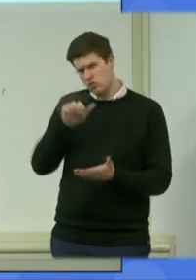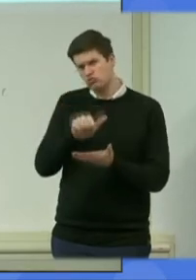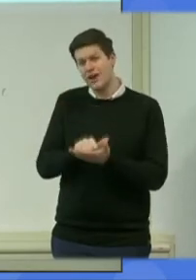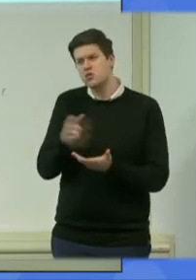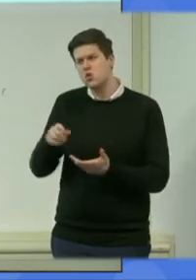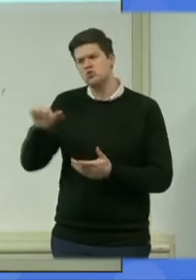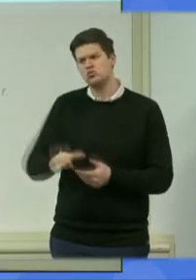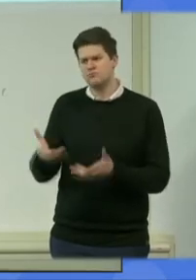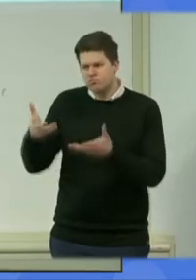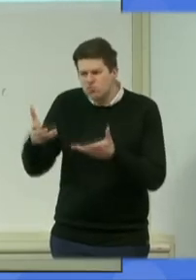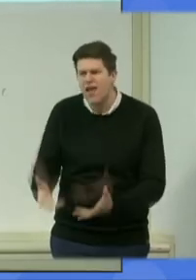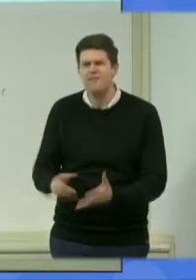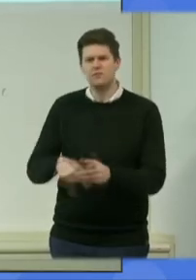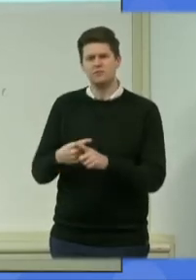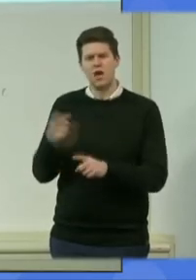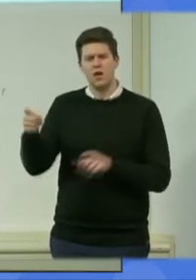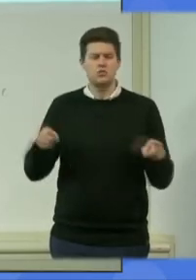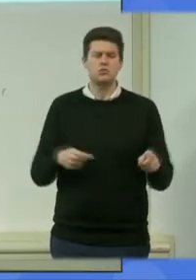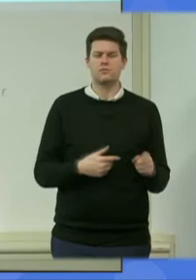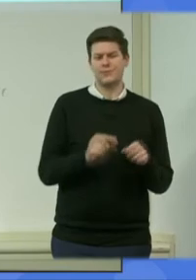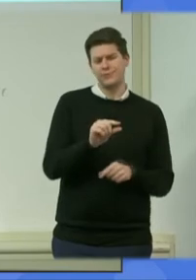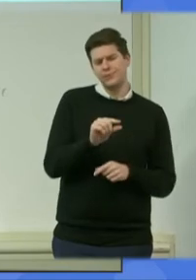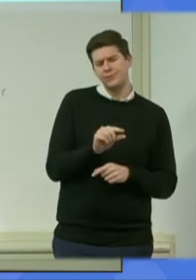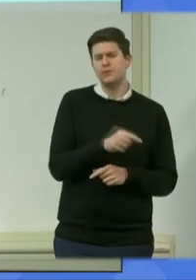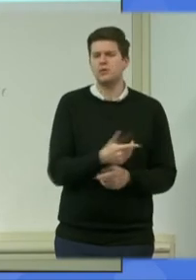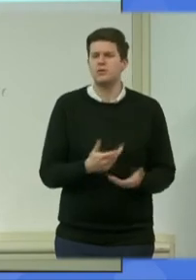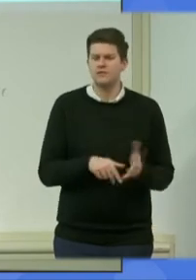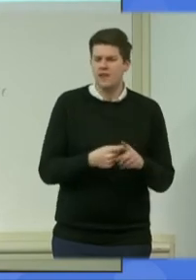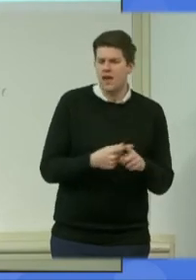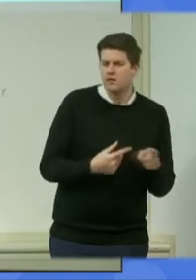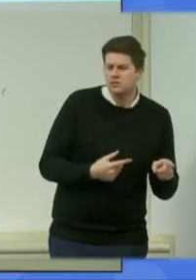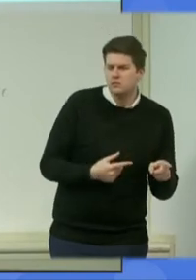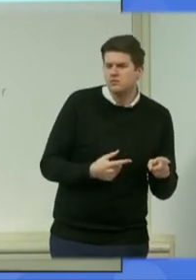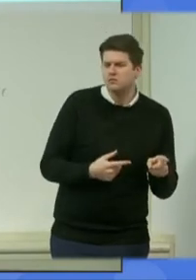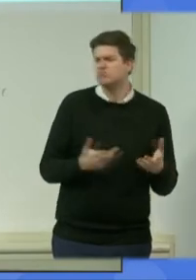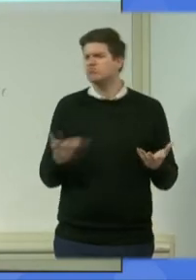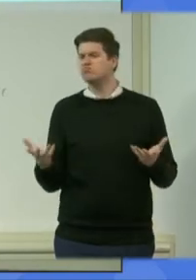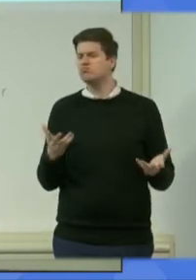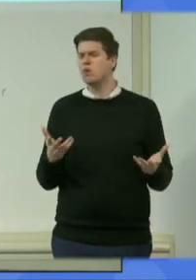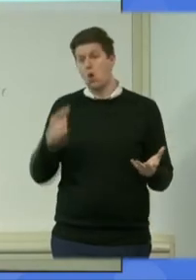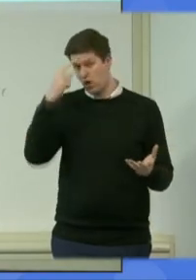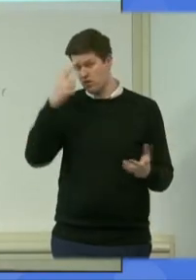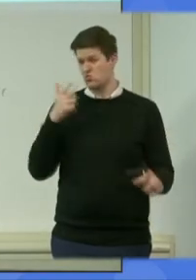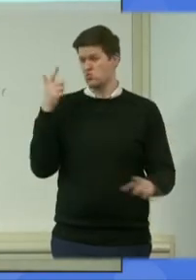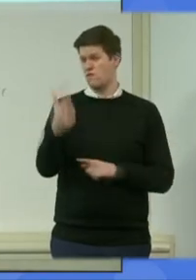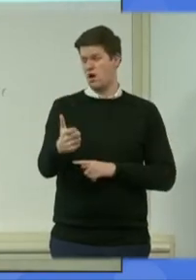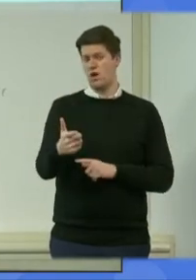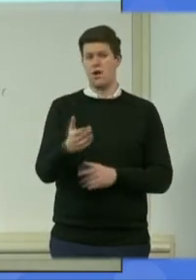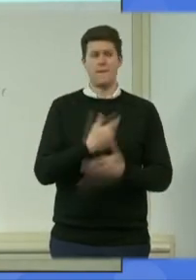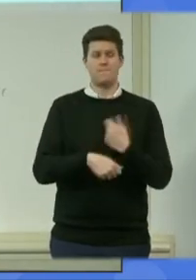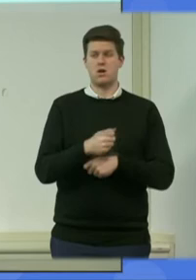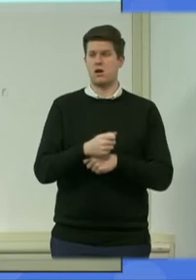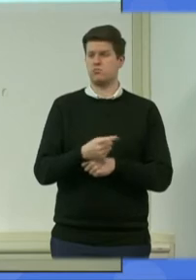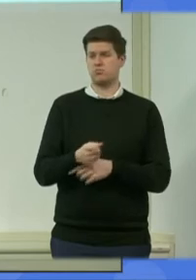should we go further? Should we take more from the rich to pay for public services and to give to poor people? Or has it gone too far? Has it gone from Robin Hood to